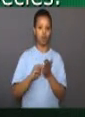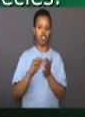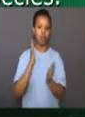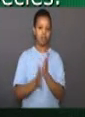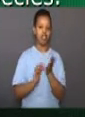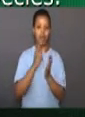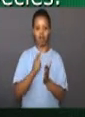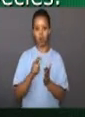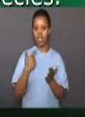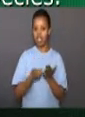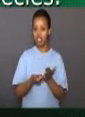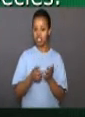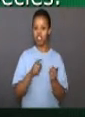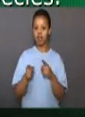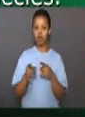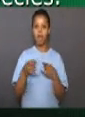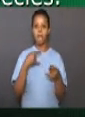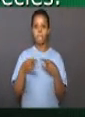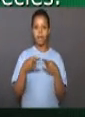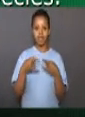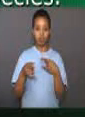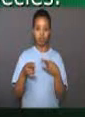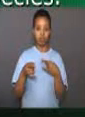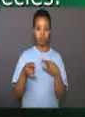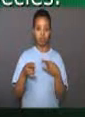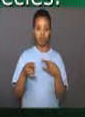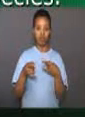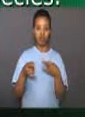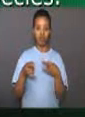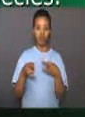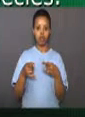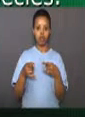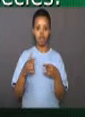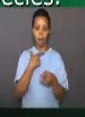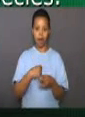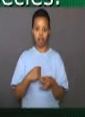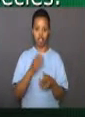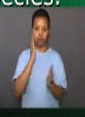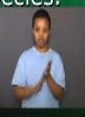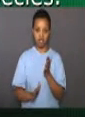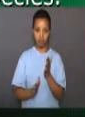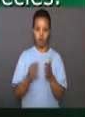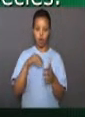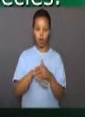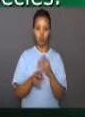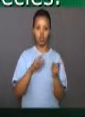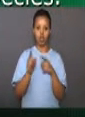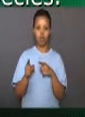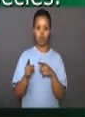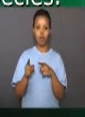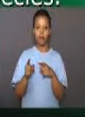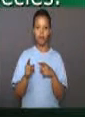Courtship enables members of a species to recognize each other and reduces the attempts